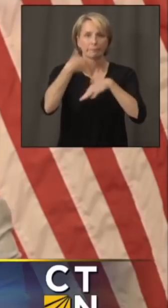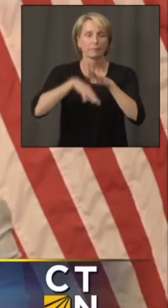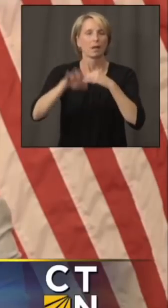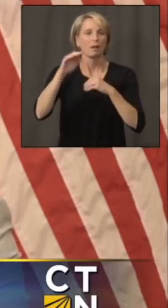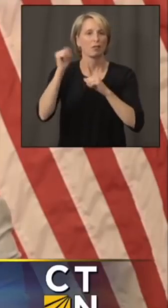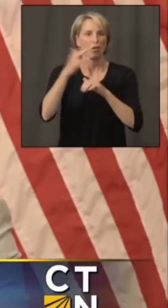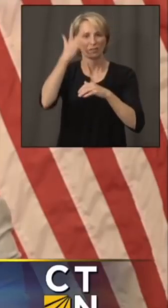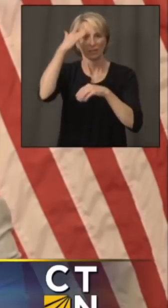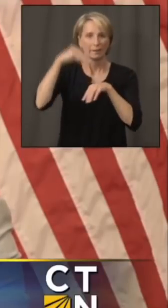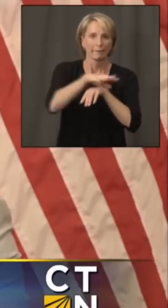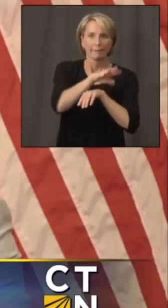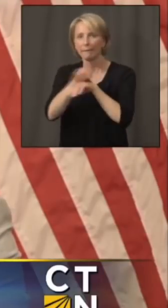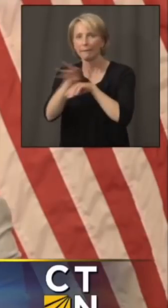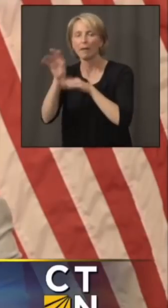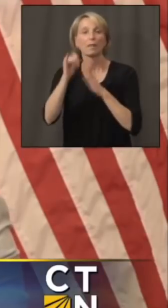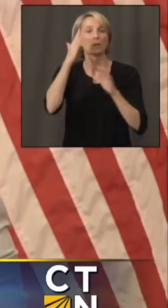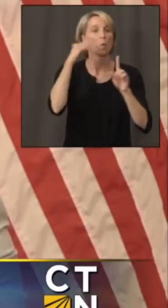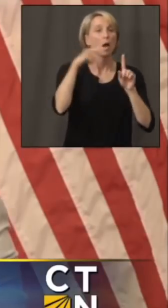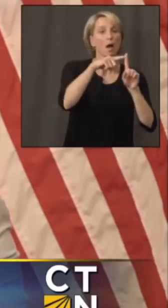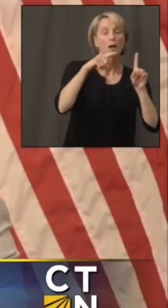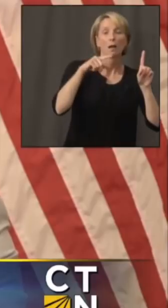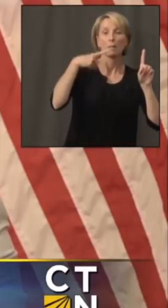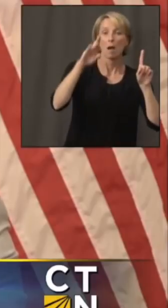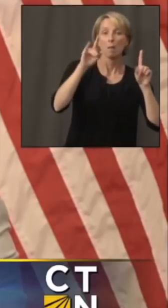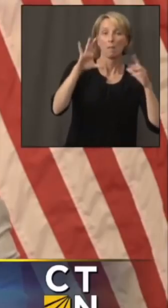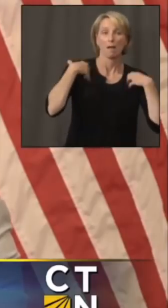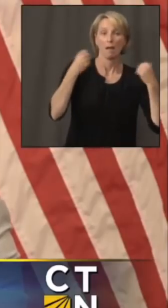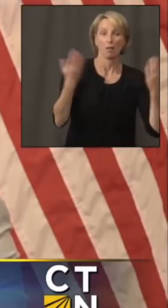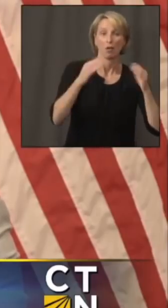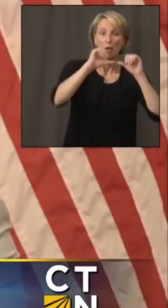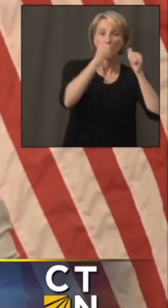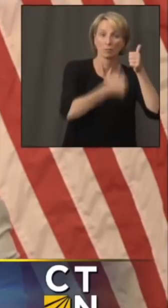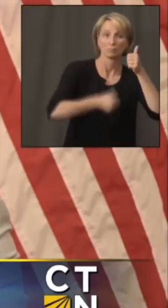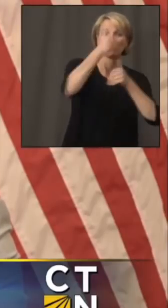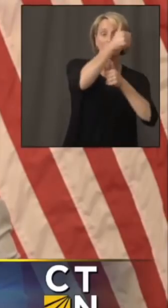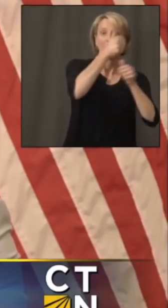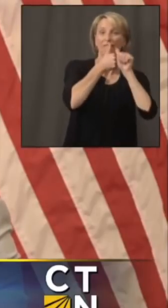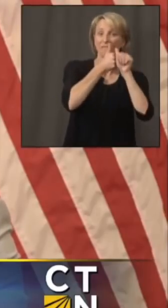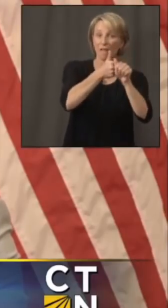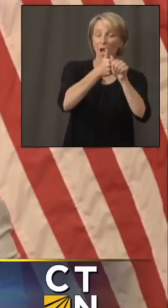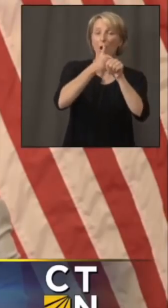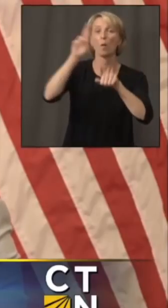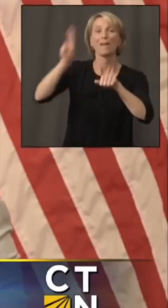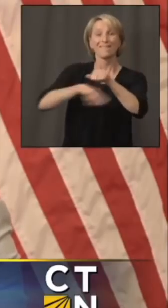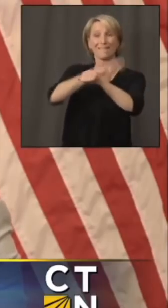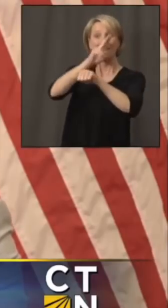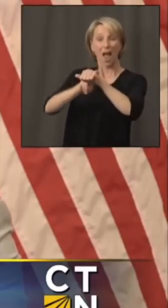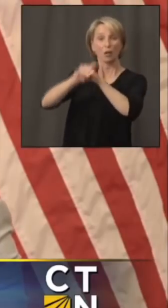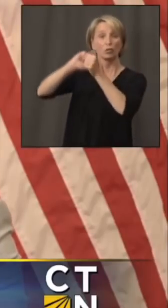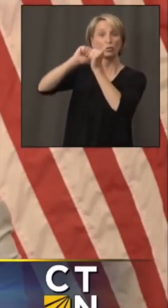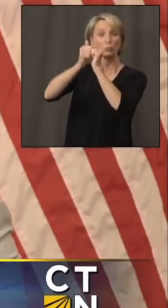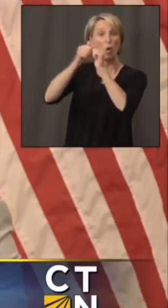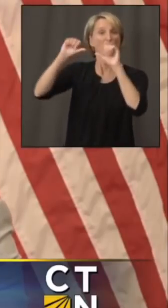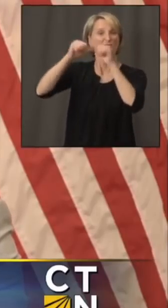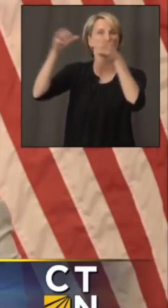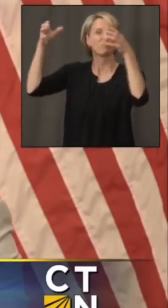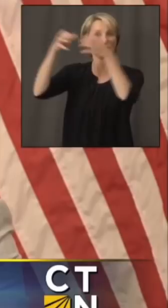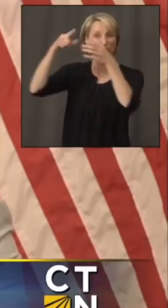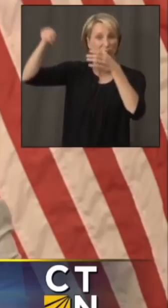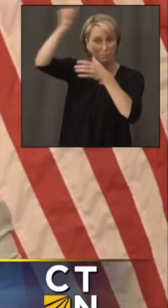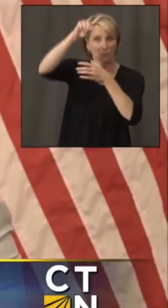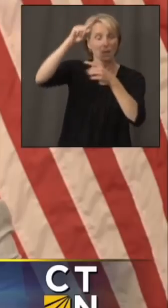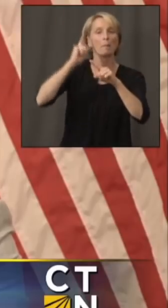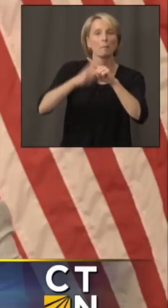make those recommendations based upon not only what the National Federation of State High School Sports had put forth, but also based upon what the guidelines